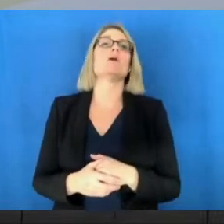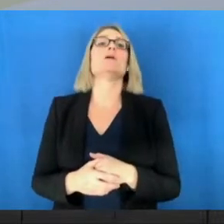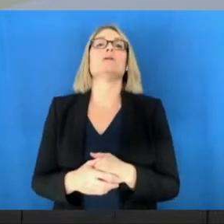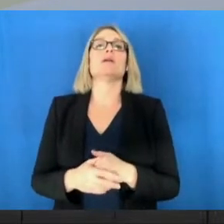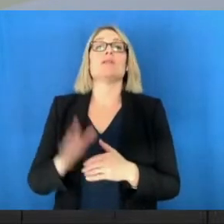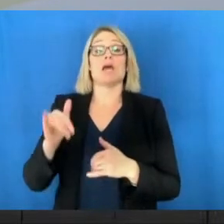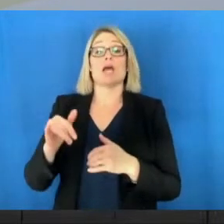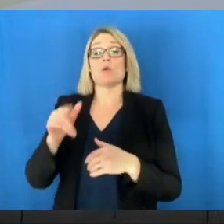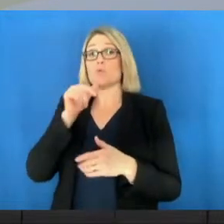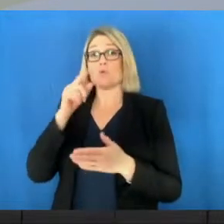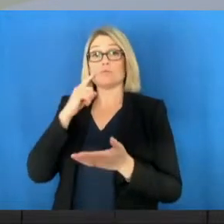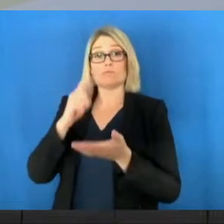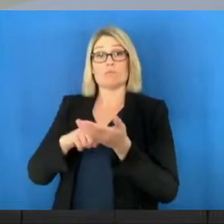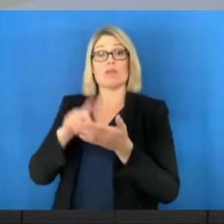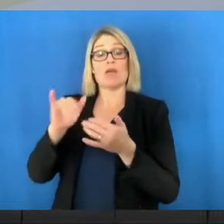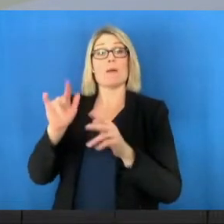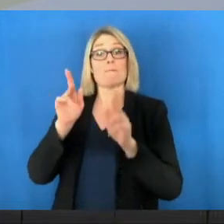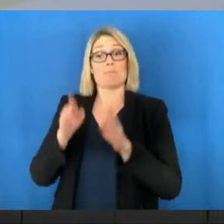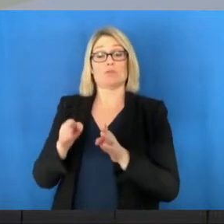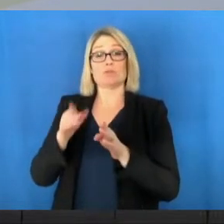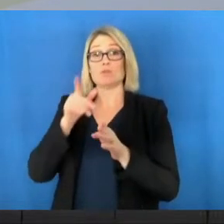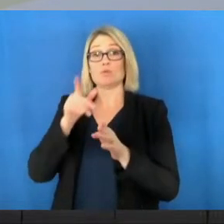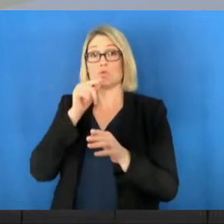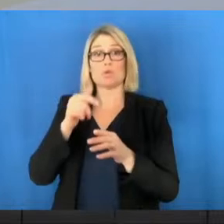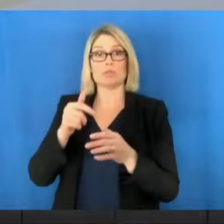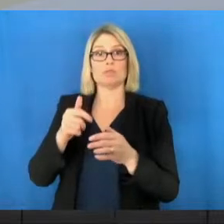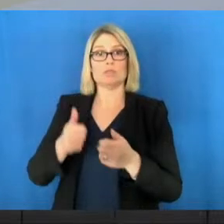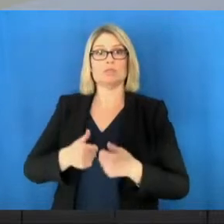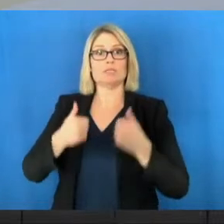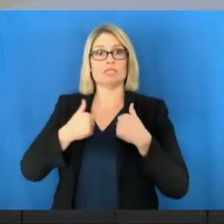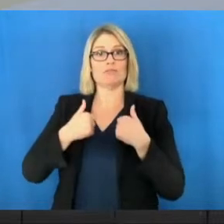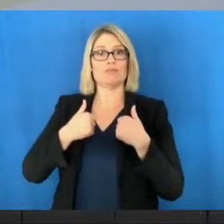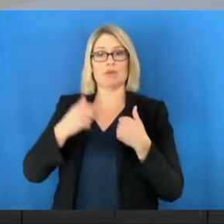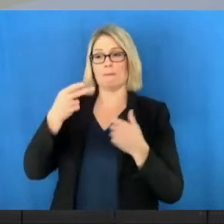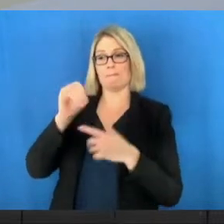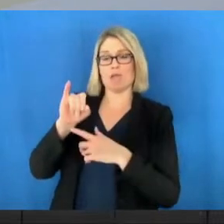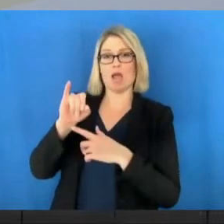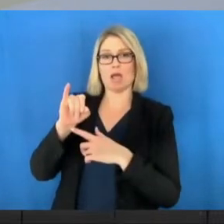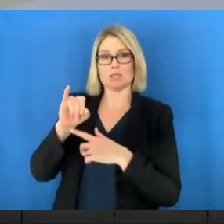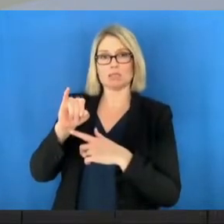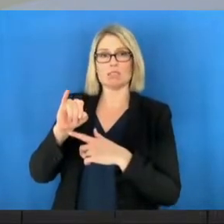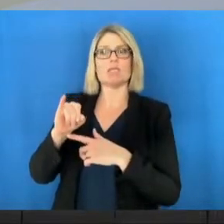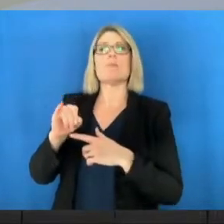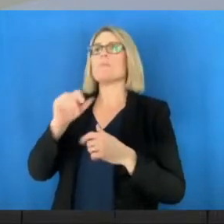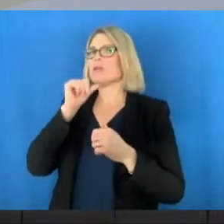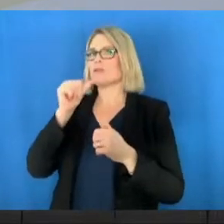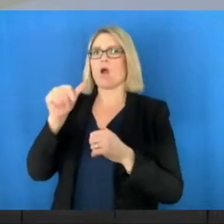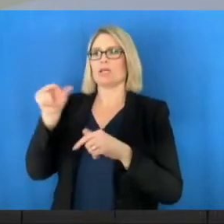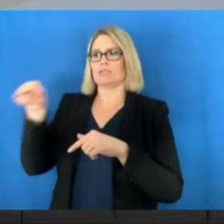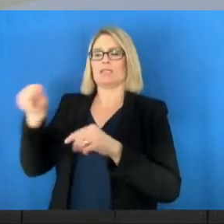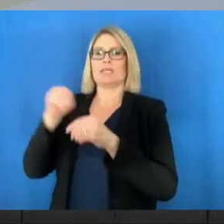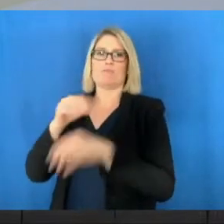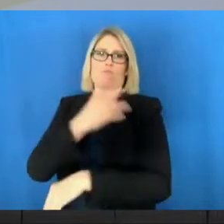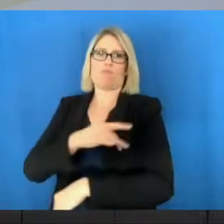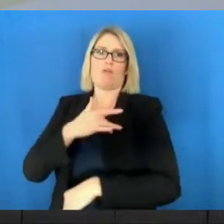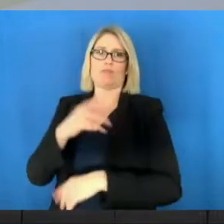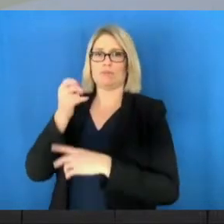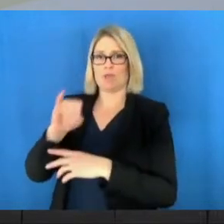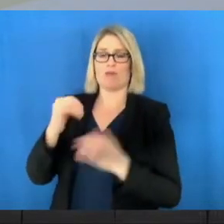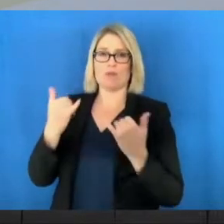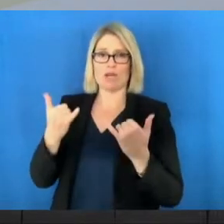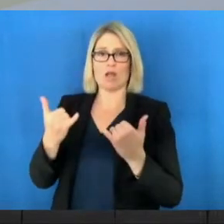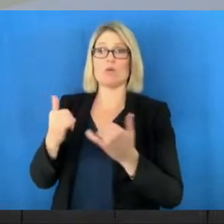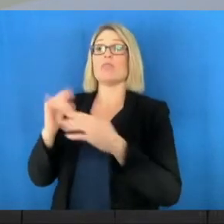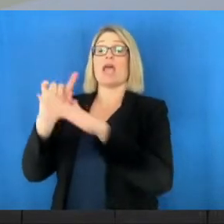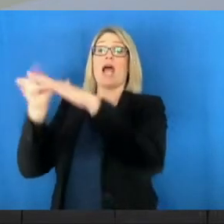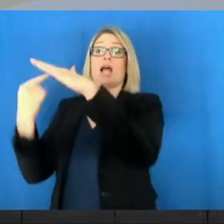been identified as an island resident who tested positive for COVID outside of the province, and they're finishing their